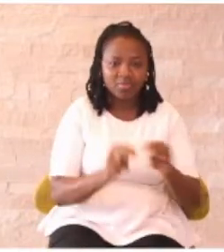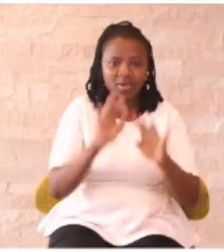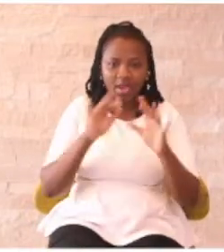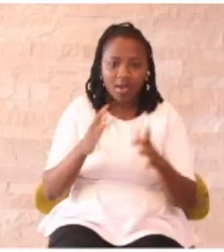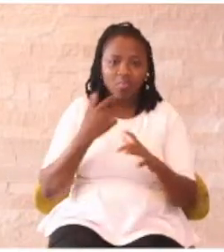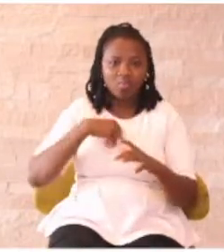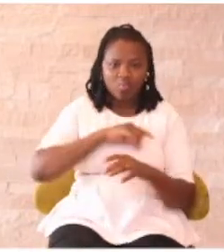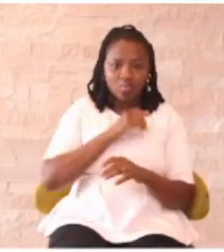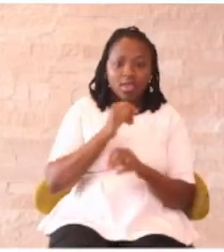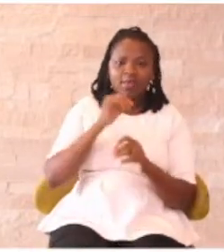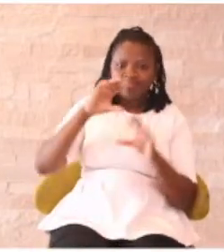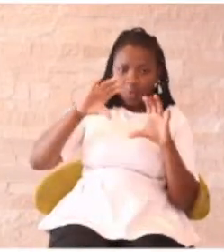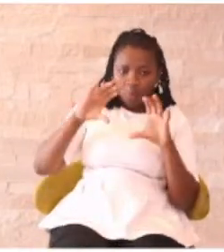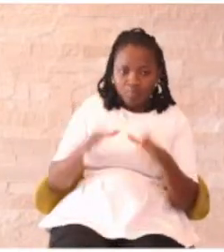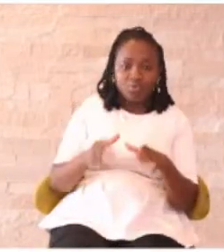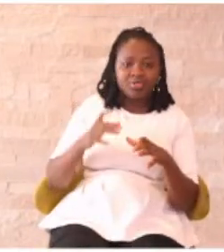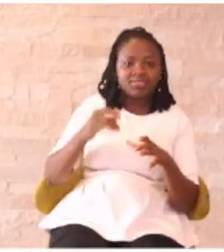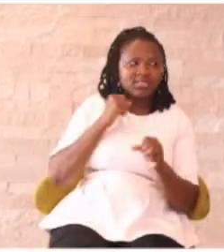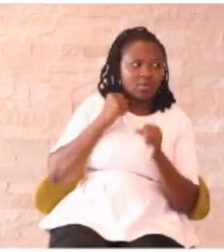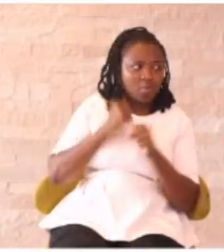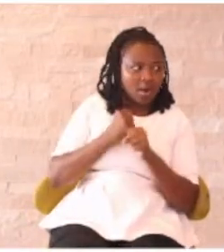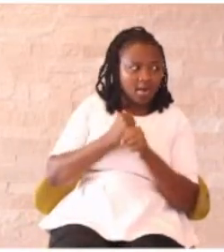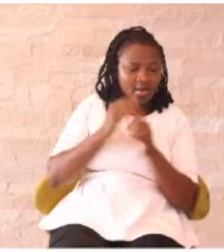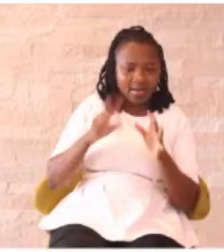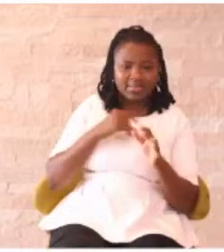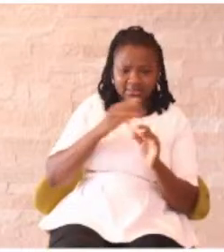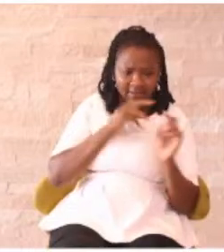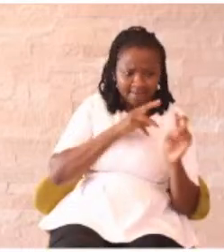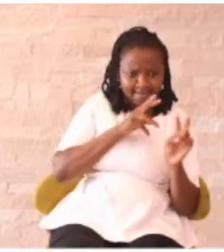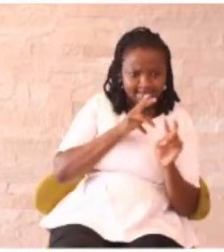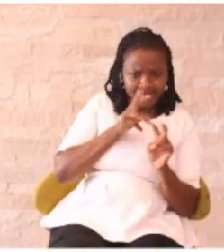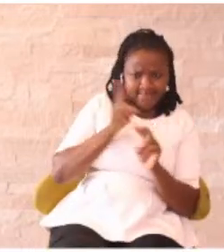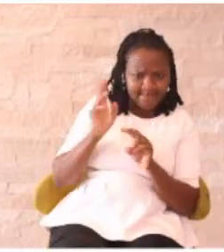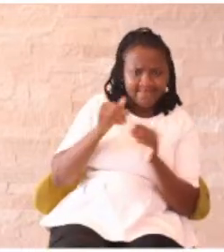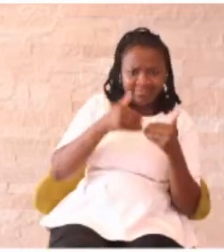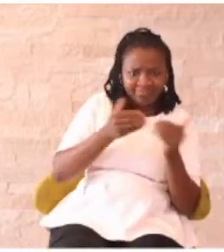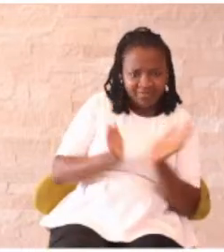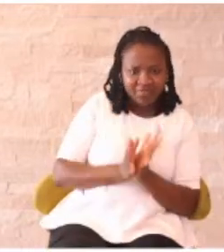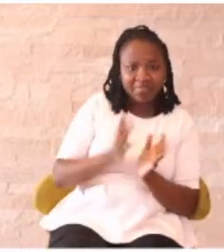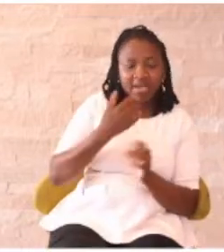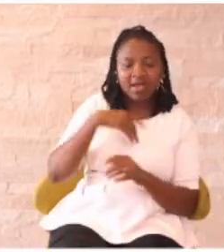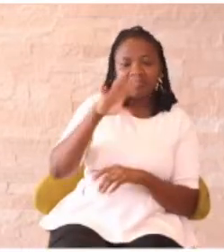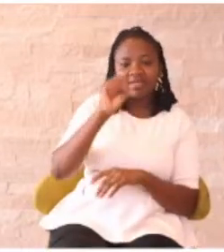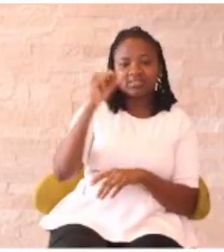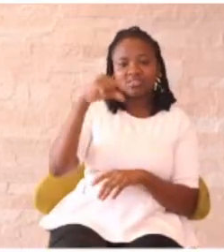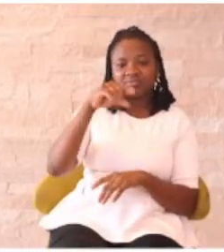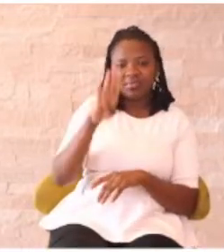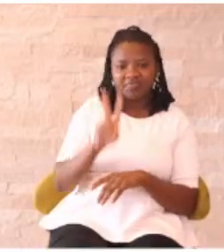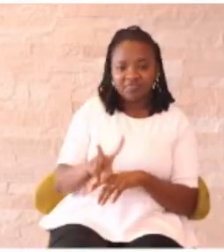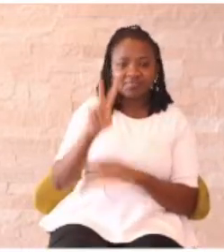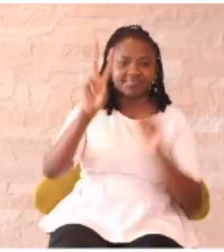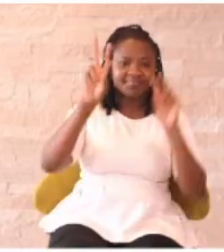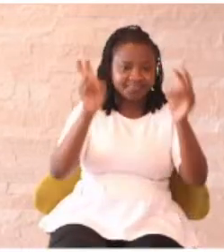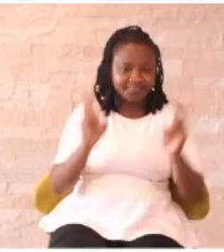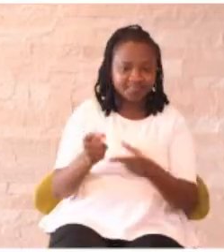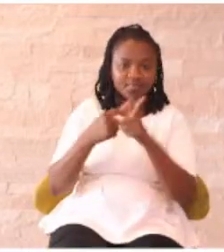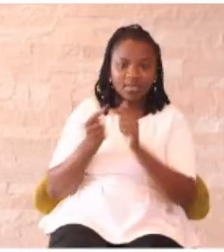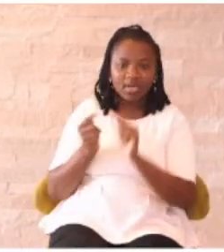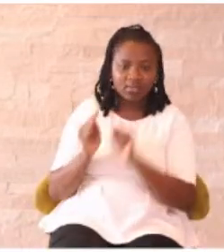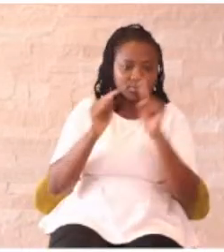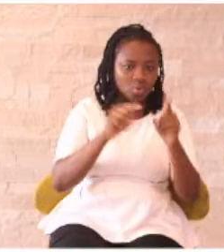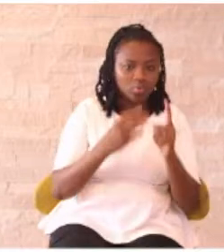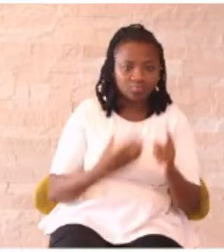community facilitators identify families with SGBV issues, and then they visit them,